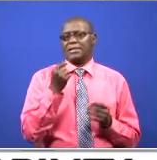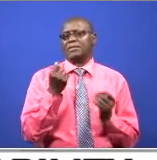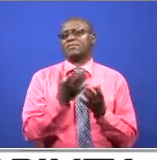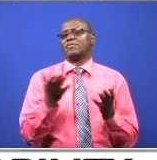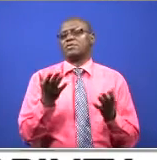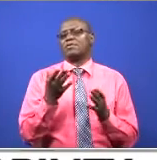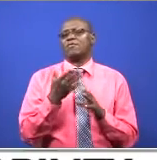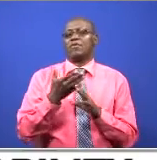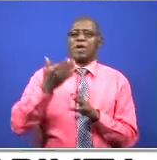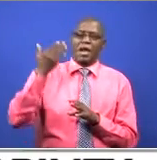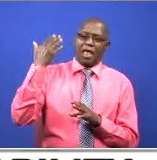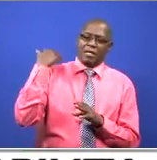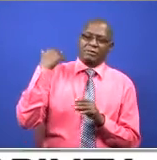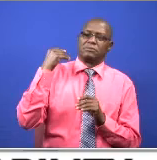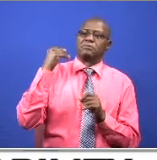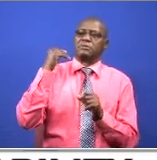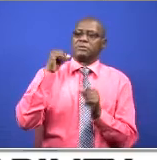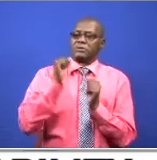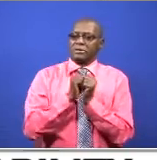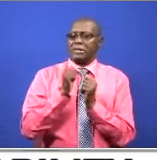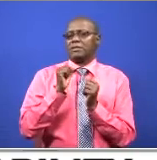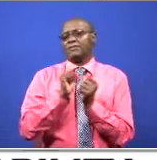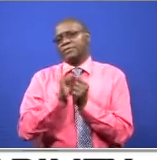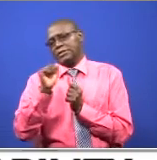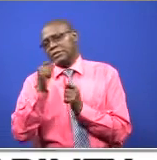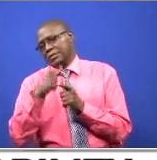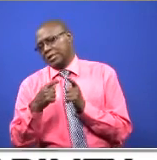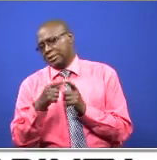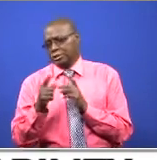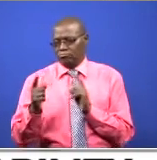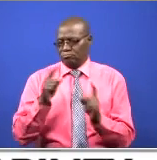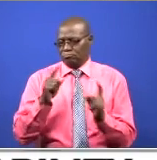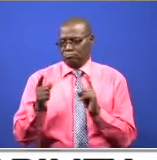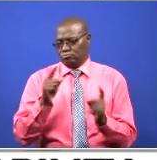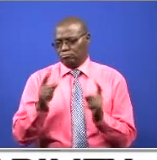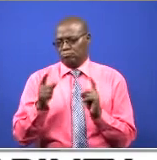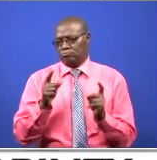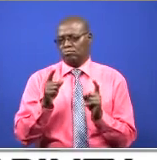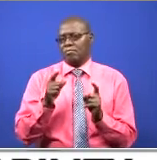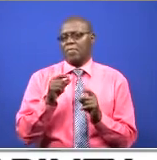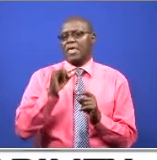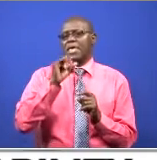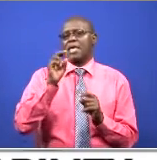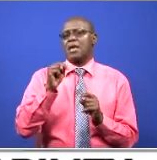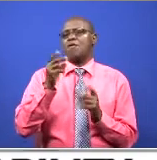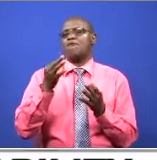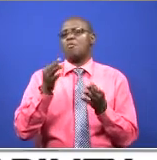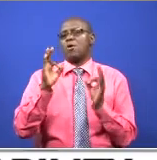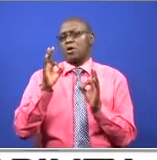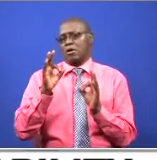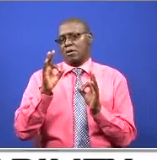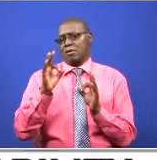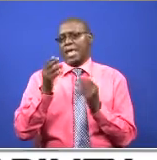years, 15 to 10 years, Kenya has moved from what is called the informal economy. We are more than, we